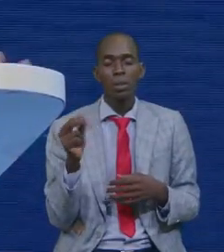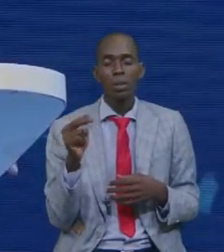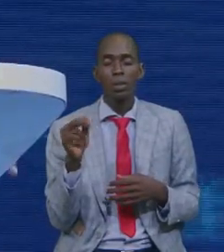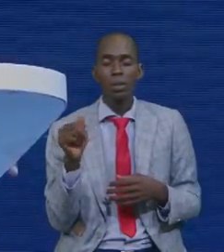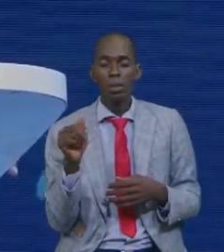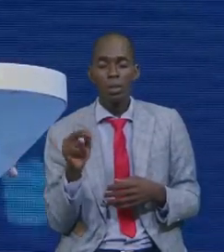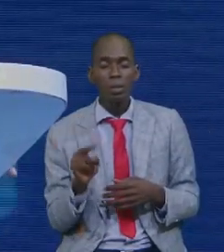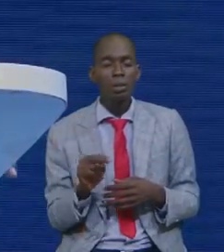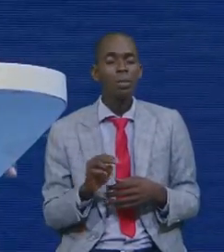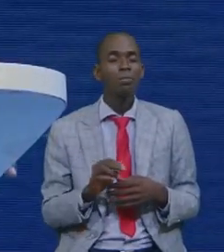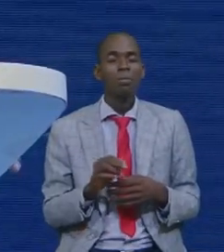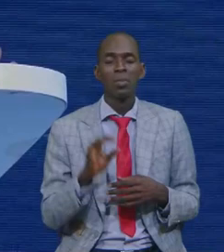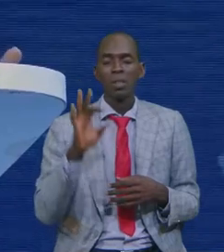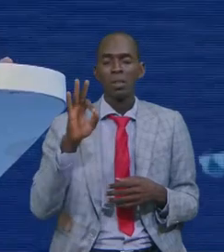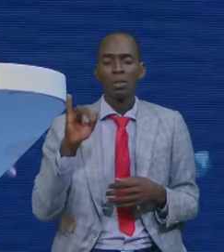fibroid,